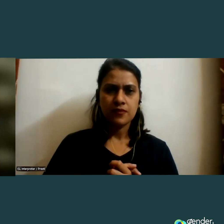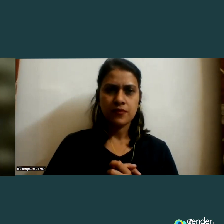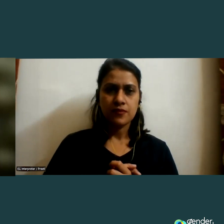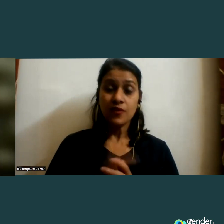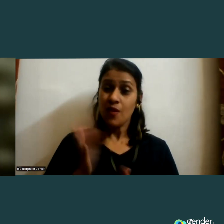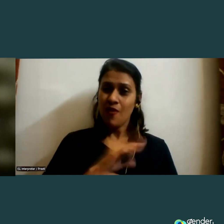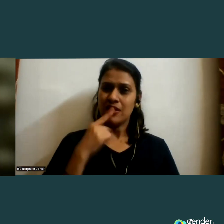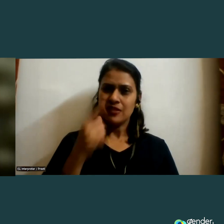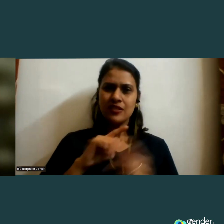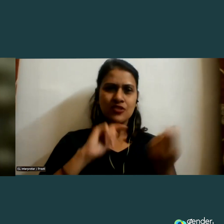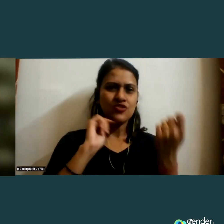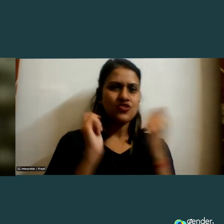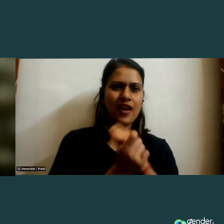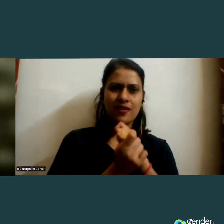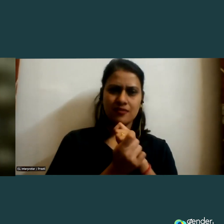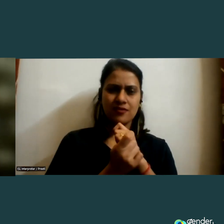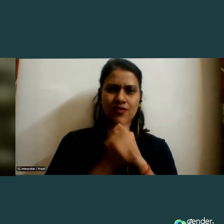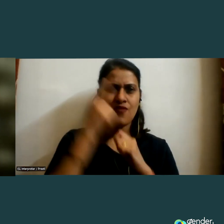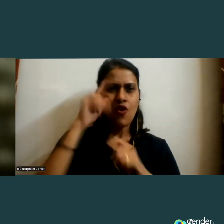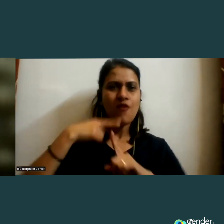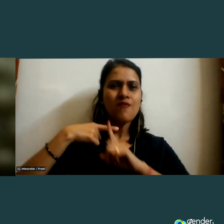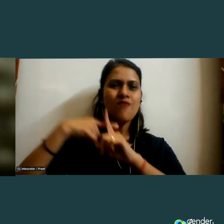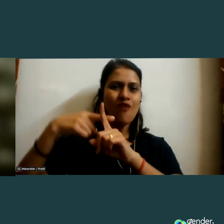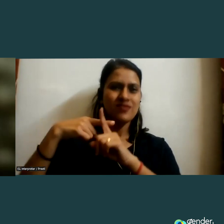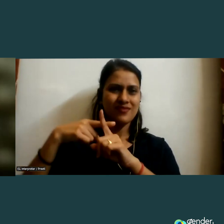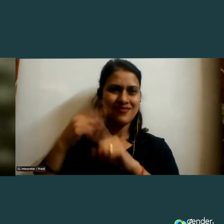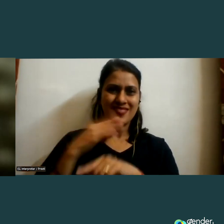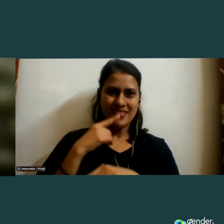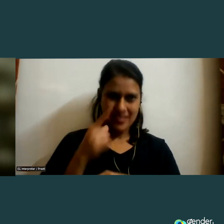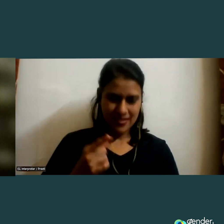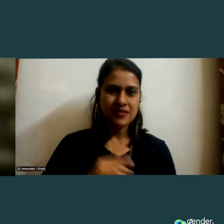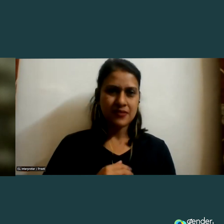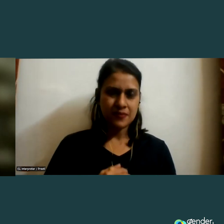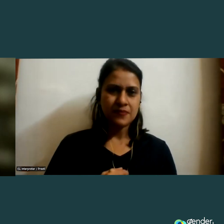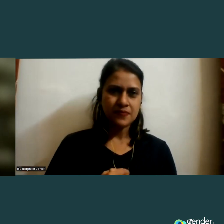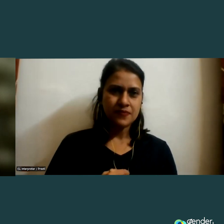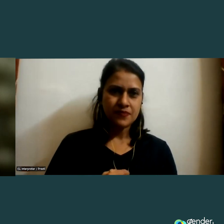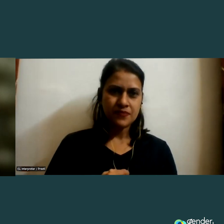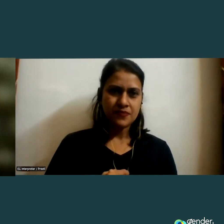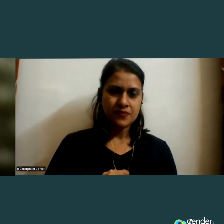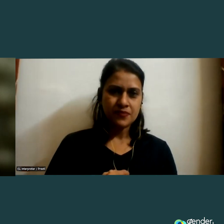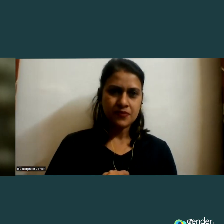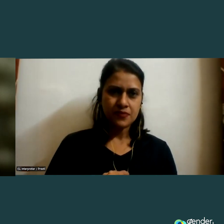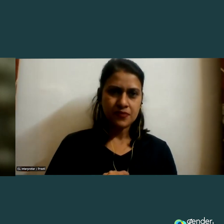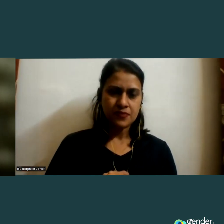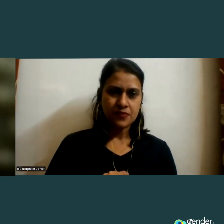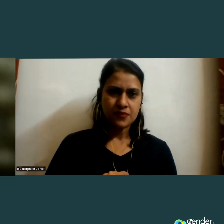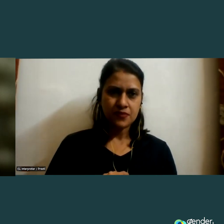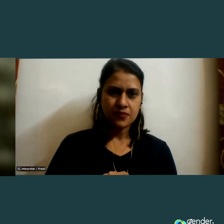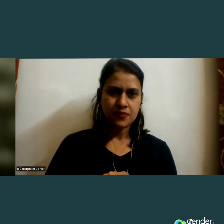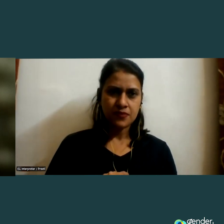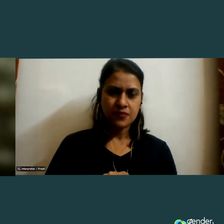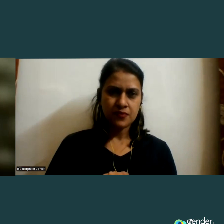positive? Like the change that you're seeing is positive. What's giving you hope around social